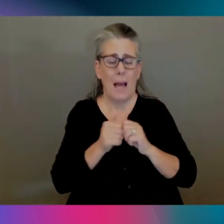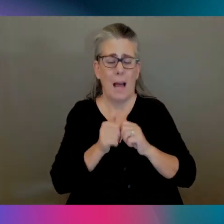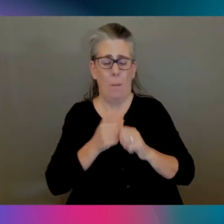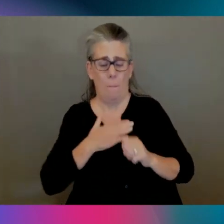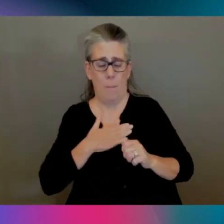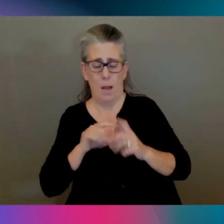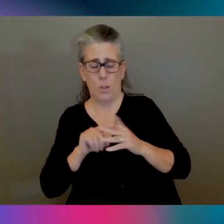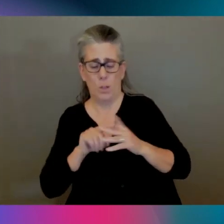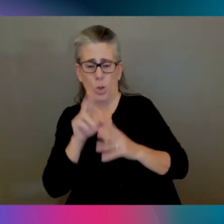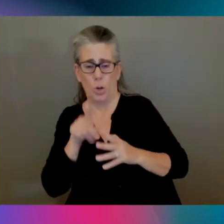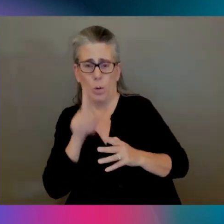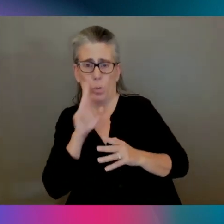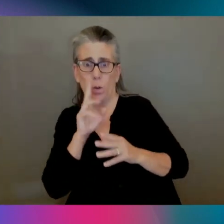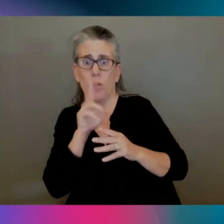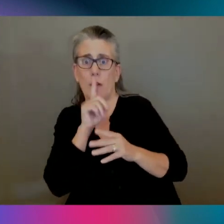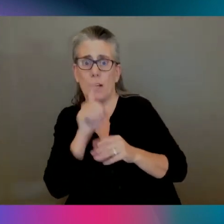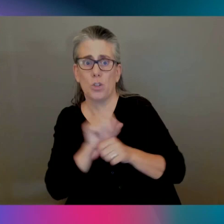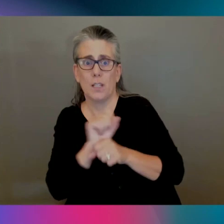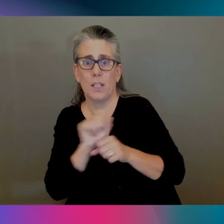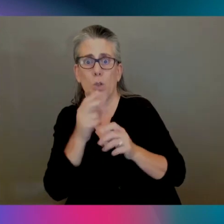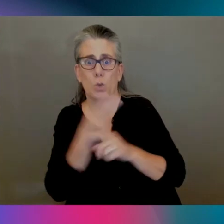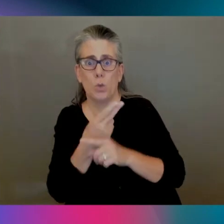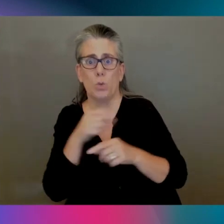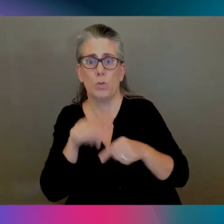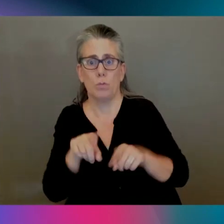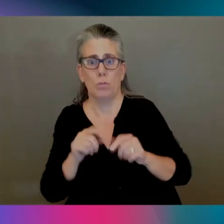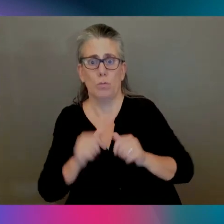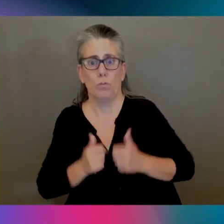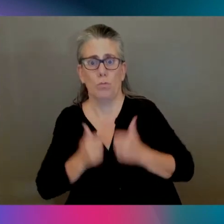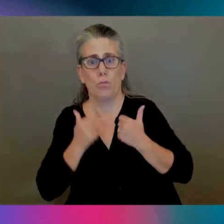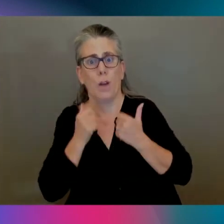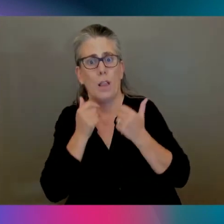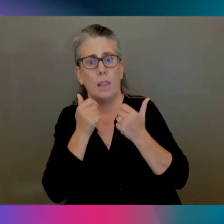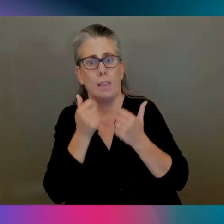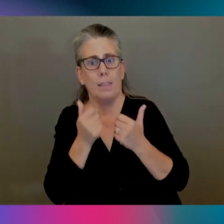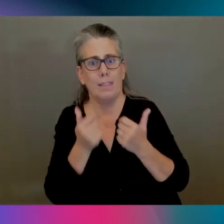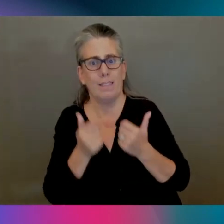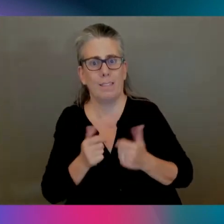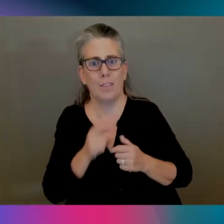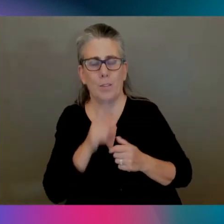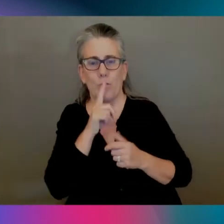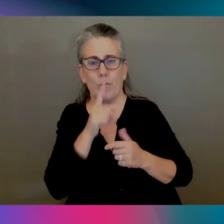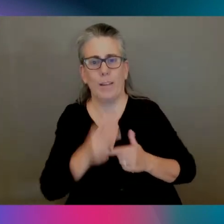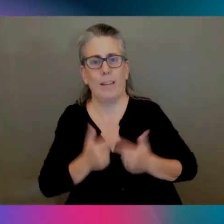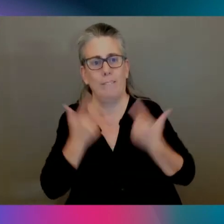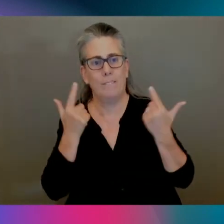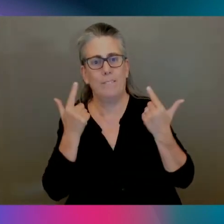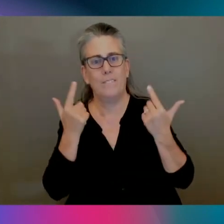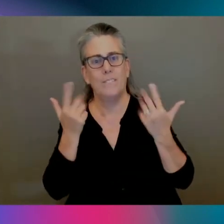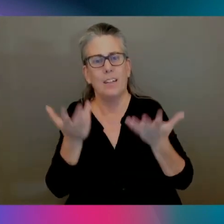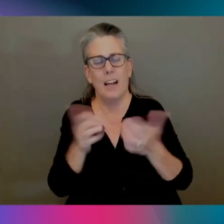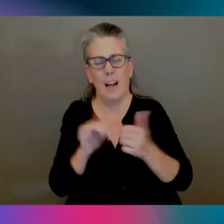Do I plug a link in the website somewhere? Oh, it's a good question. So let's do this. Let me make sure if I can.